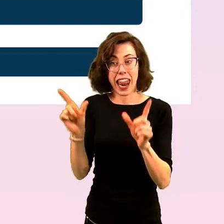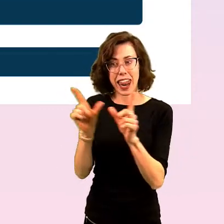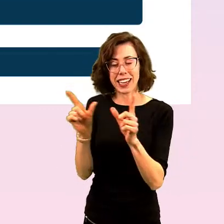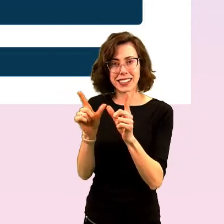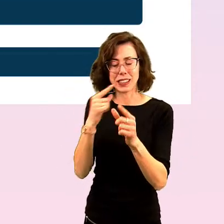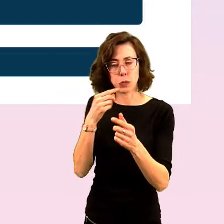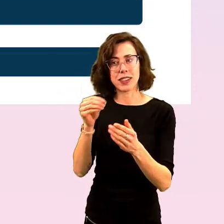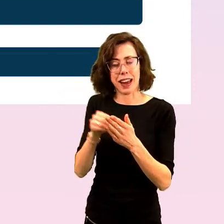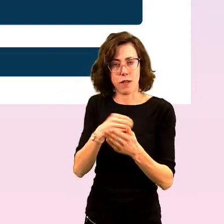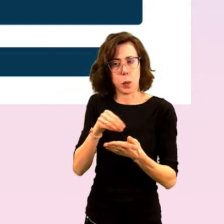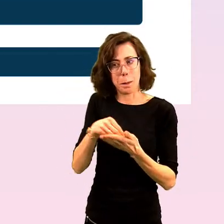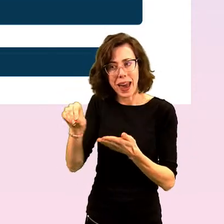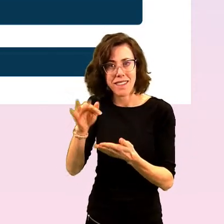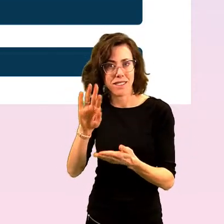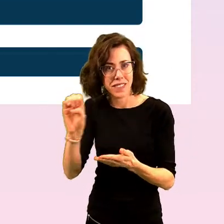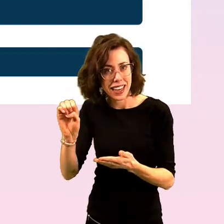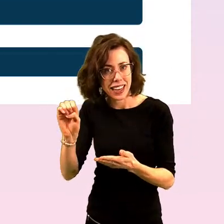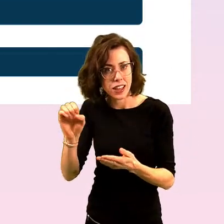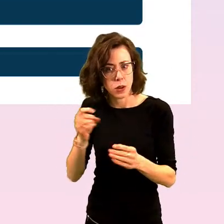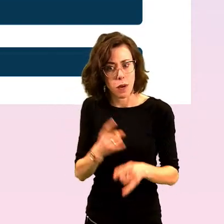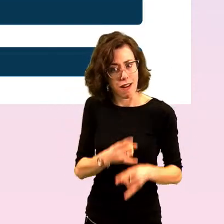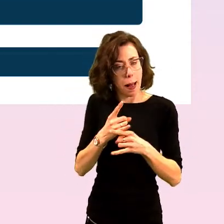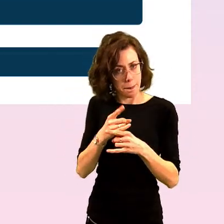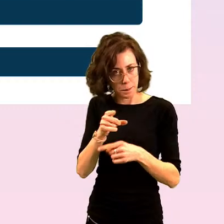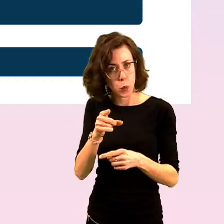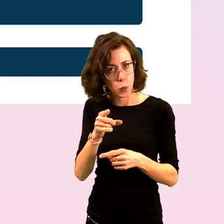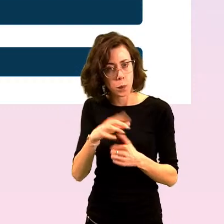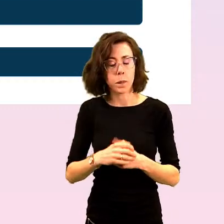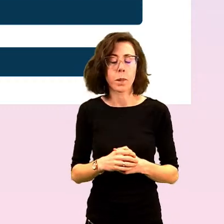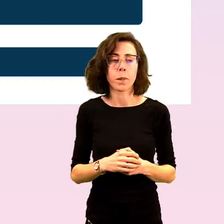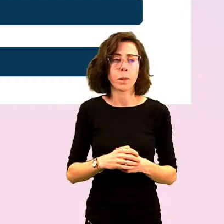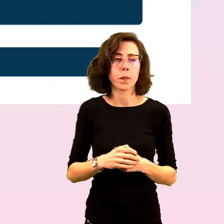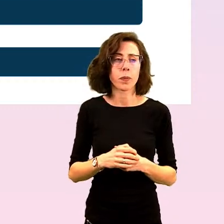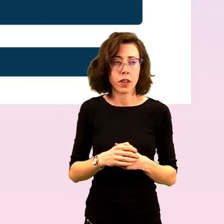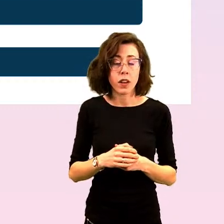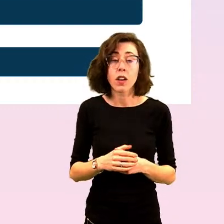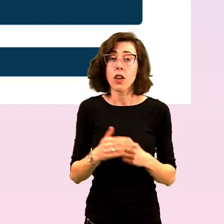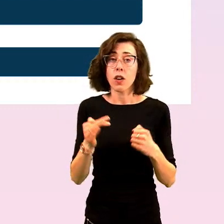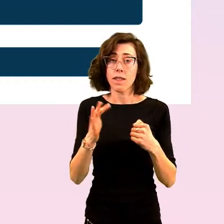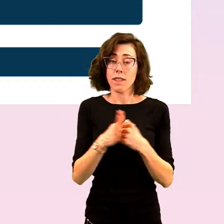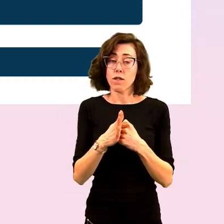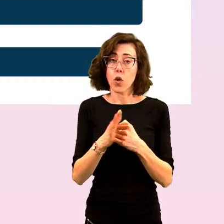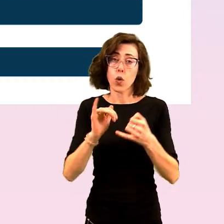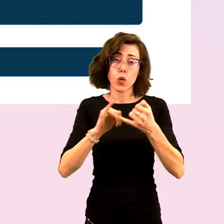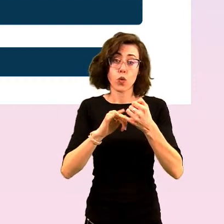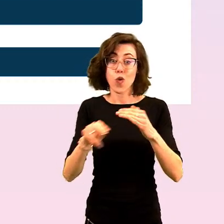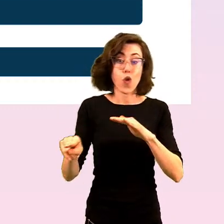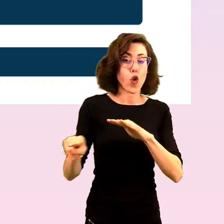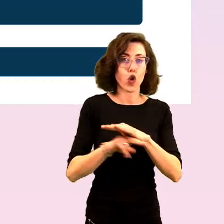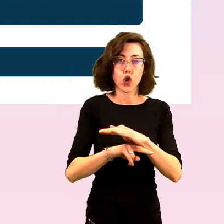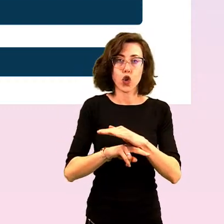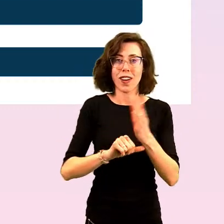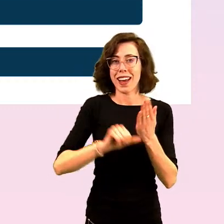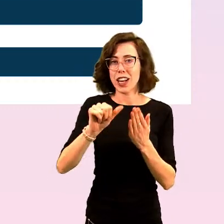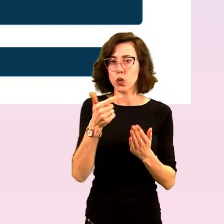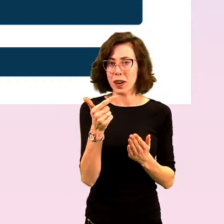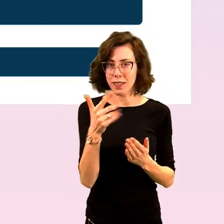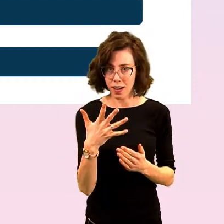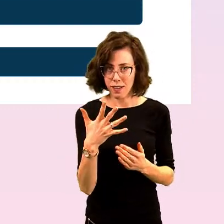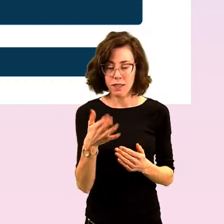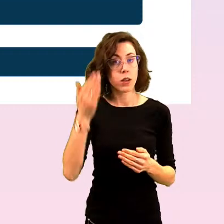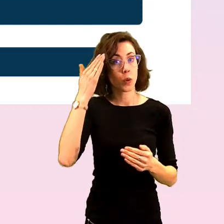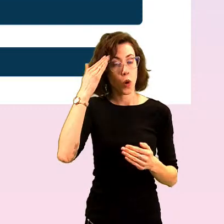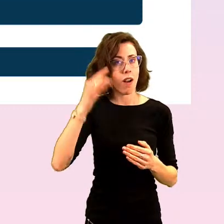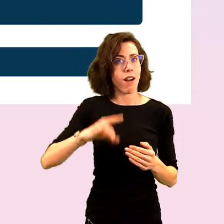and training. In terms of placements then, for people who are under 25, we know that we have a higher rate